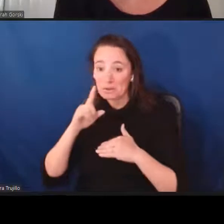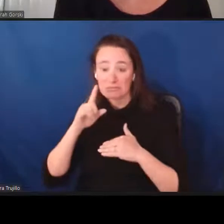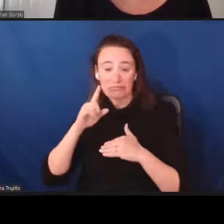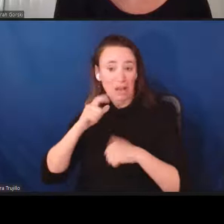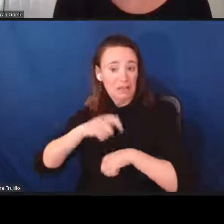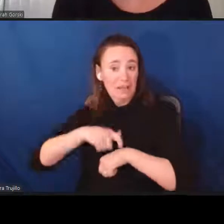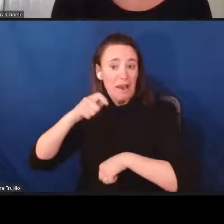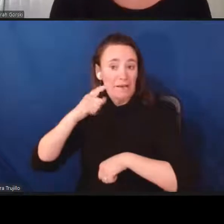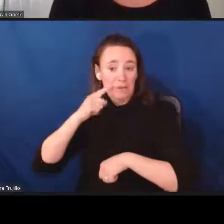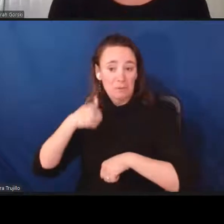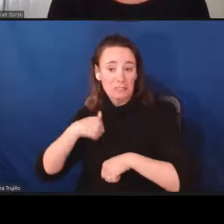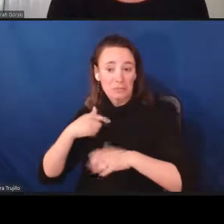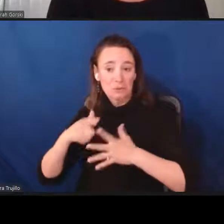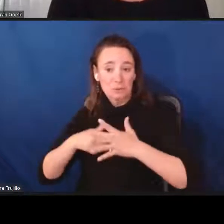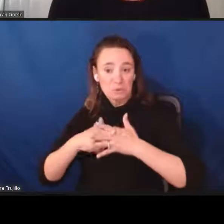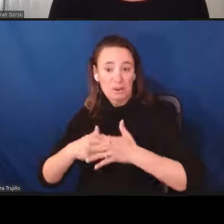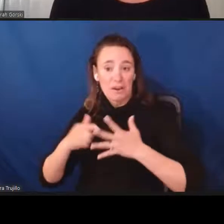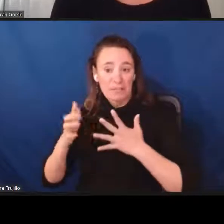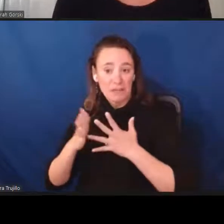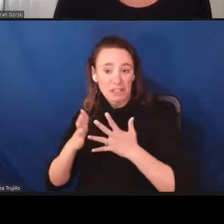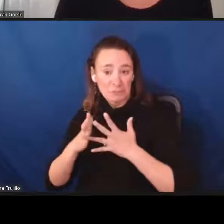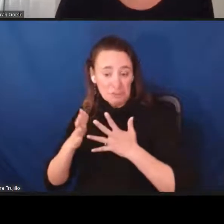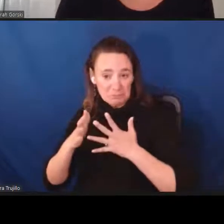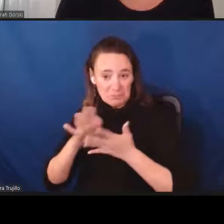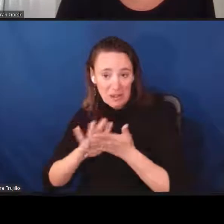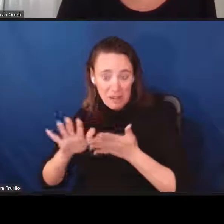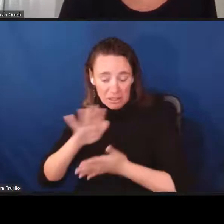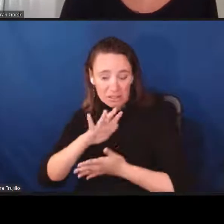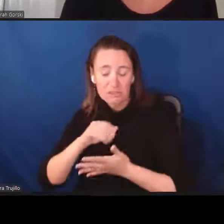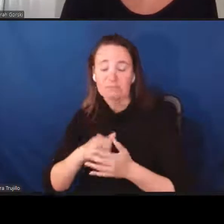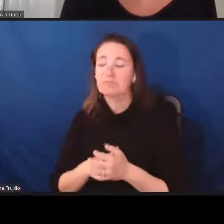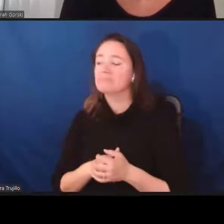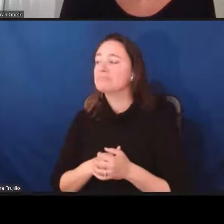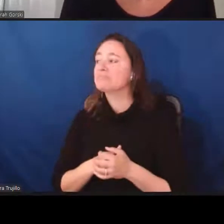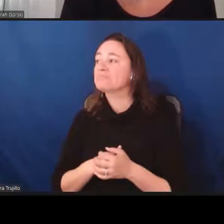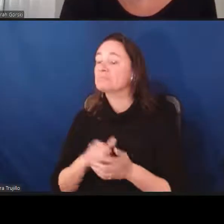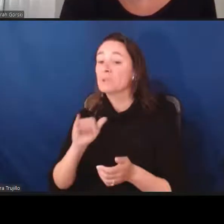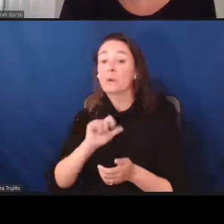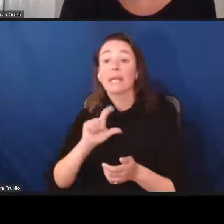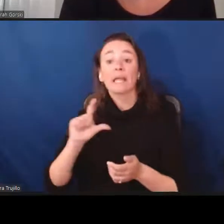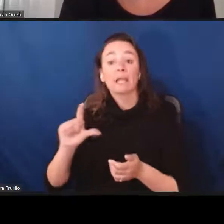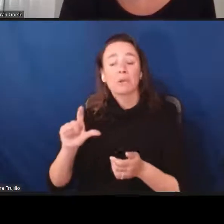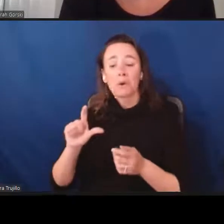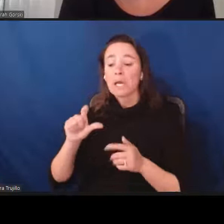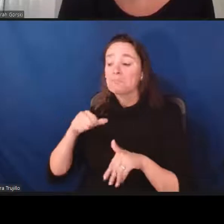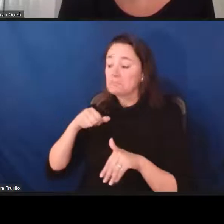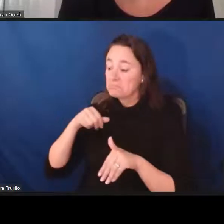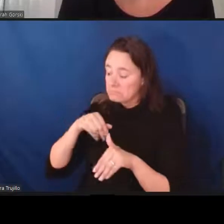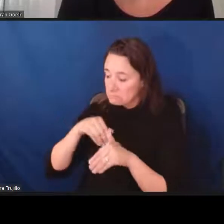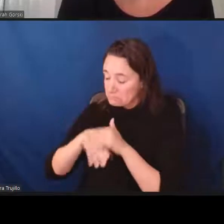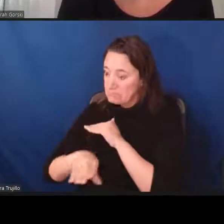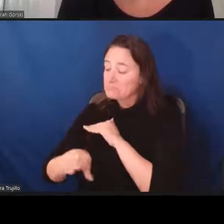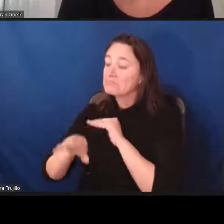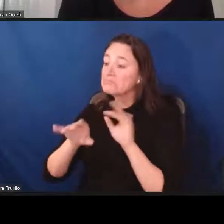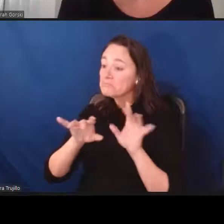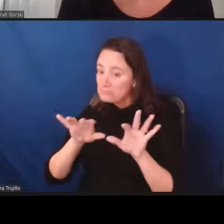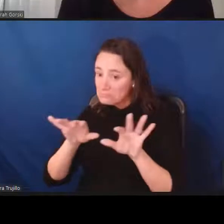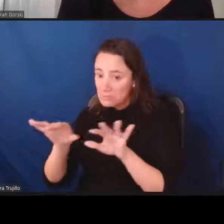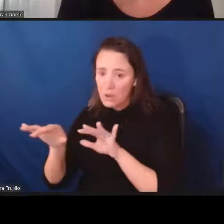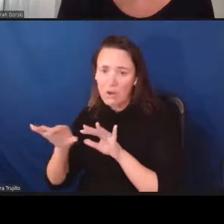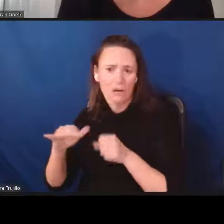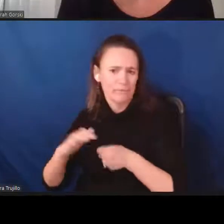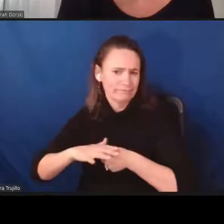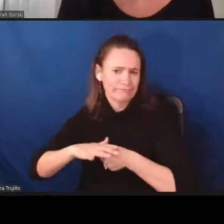freshman year. So then I visited Illinois' campus, and just, it was fully accessible. This